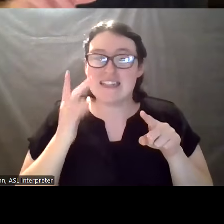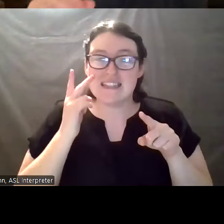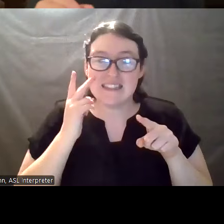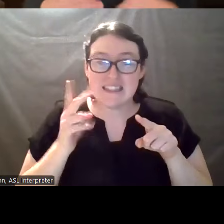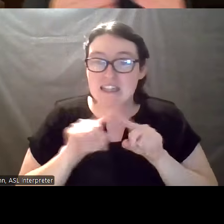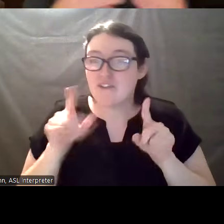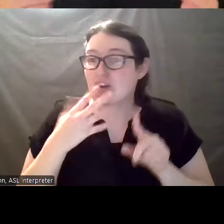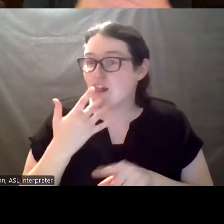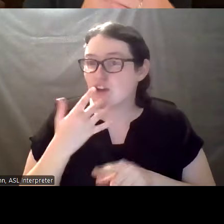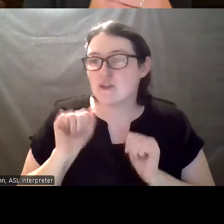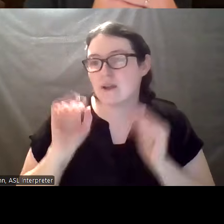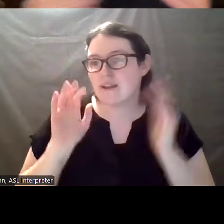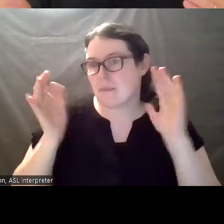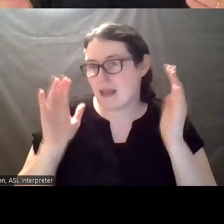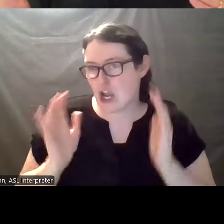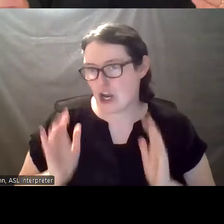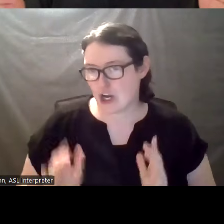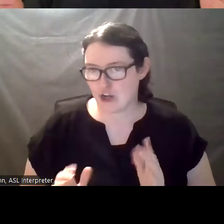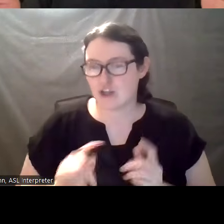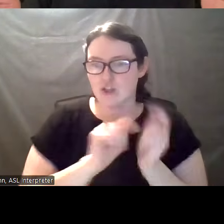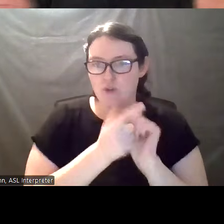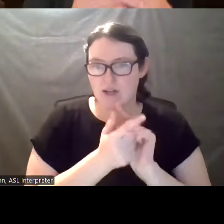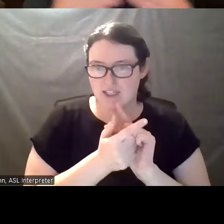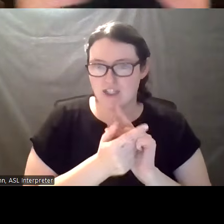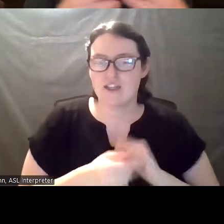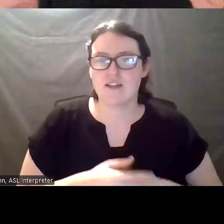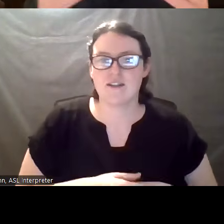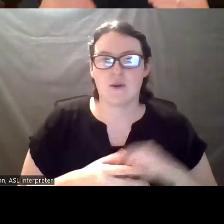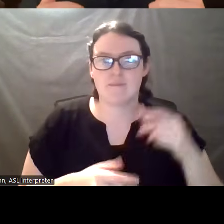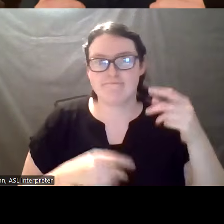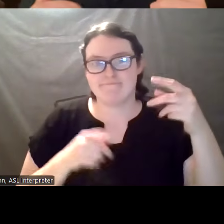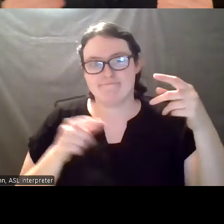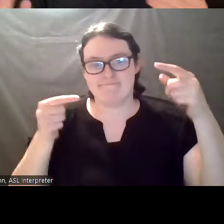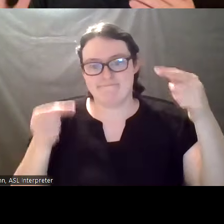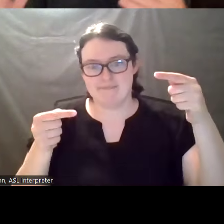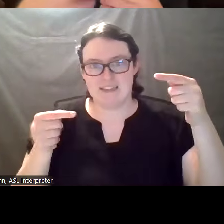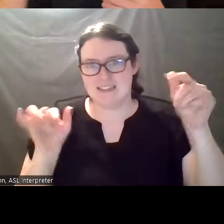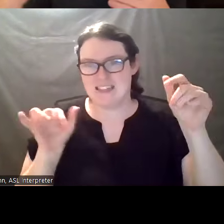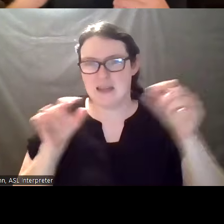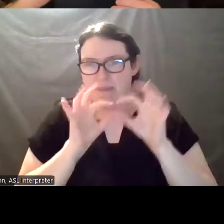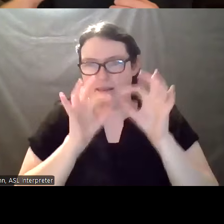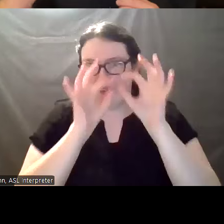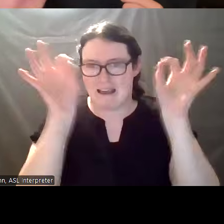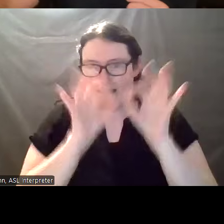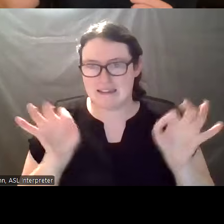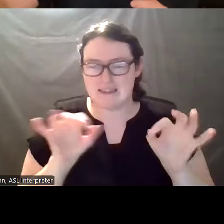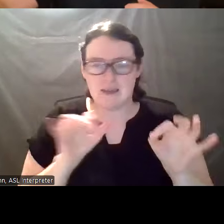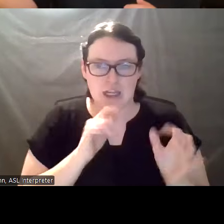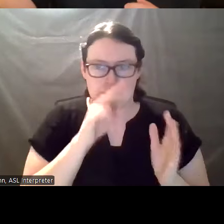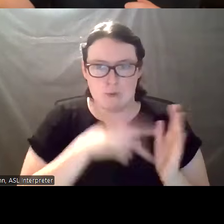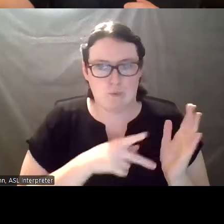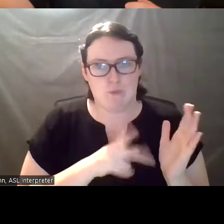compare the same how these two Sumerologists translated the same lines. I'm not going to read through them right